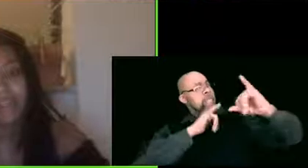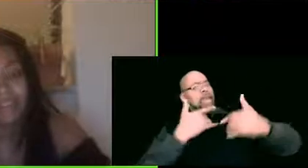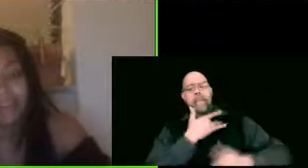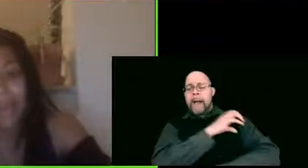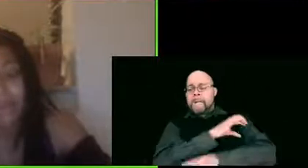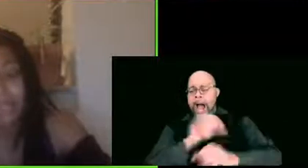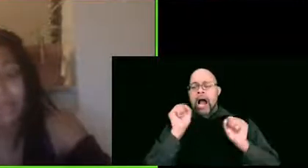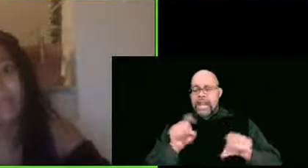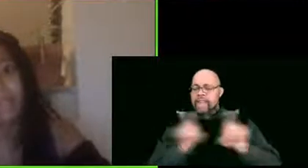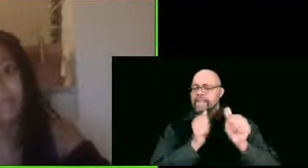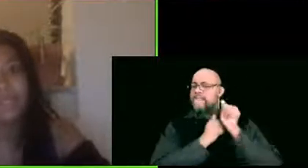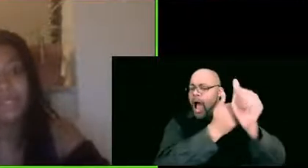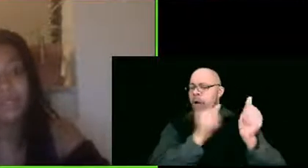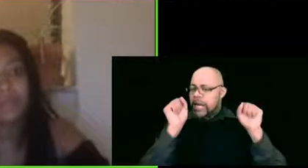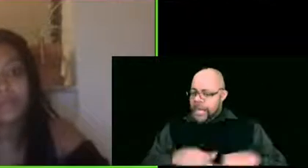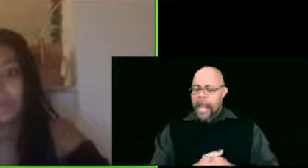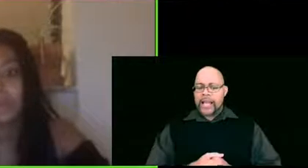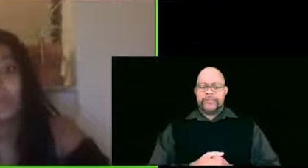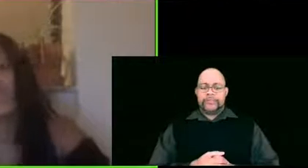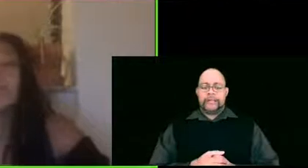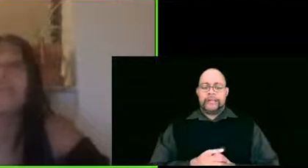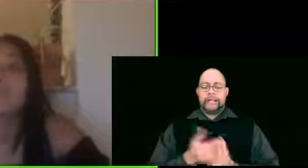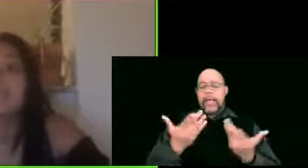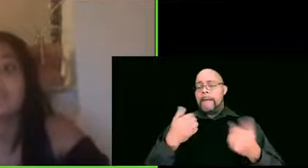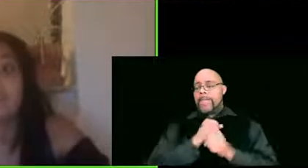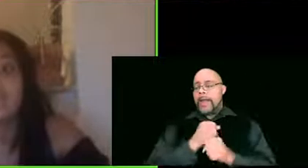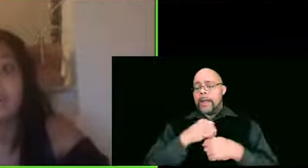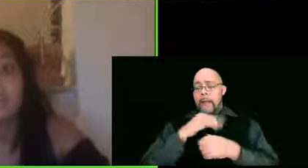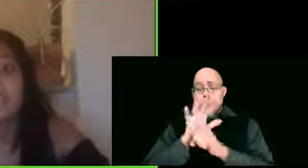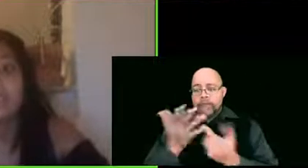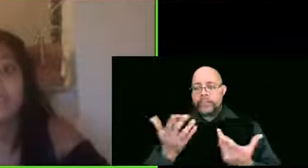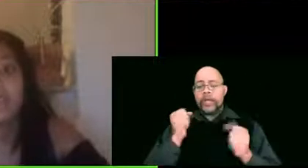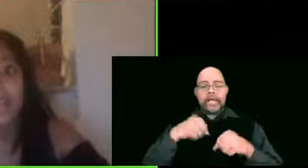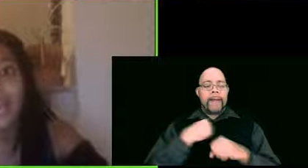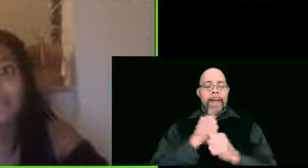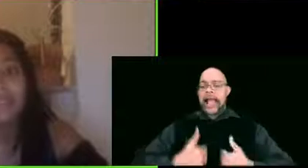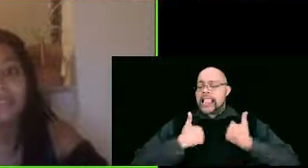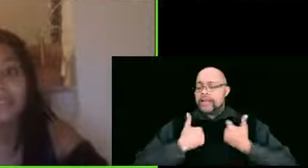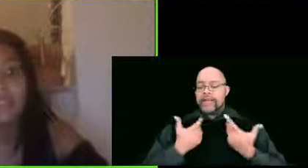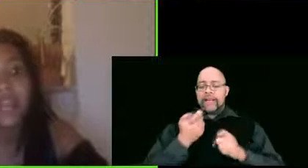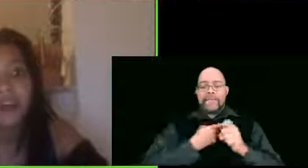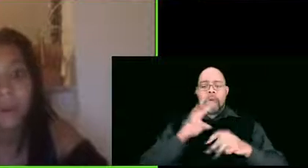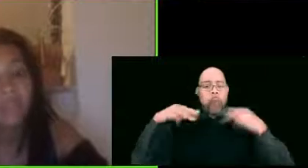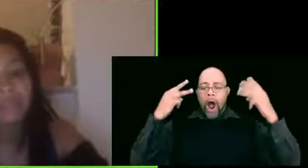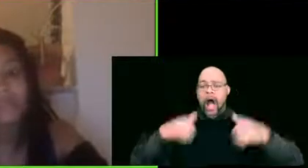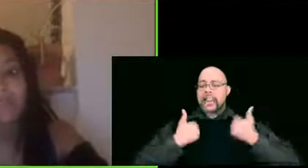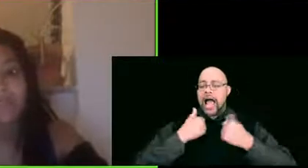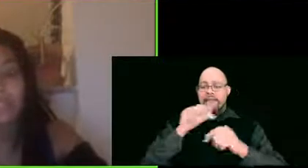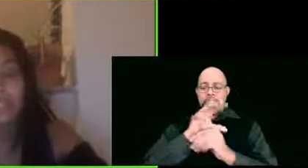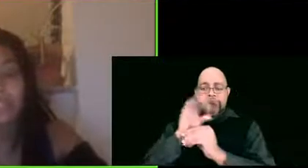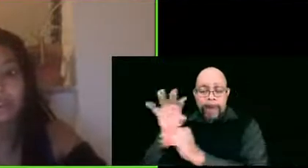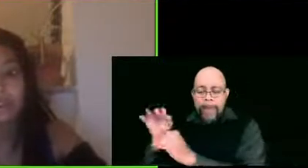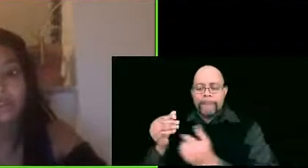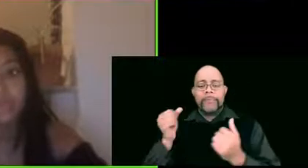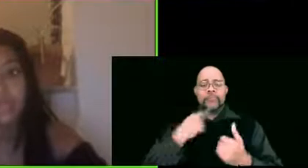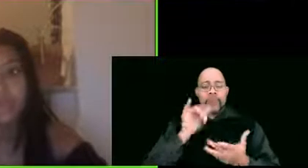oh, they feel empowered to also be able to pursue wildlife documentary filmmaking, or to feel like they can make a living out of wildlife photography.